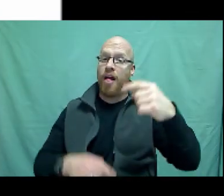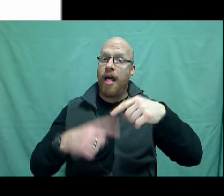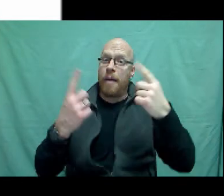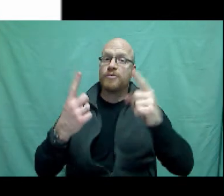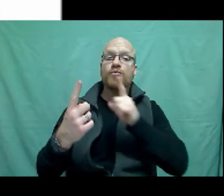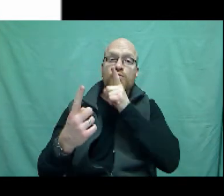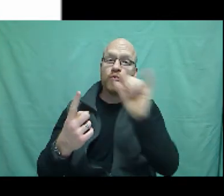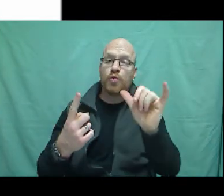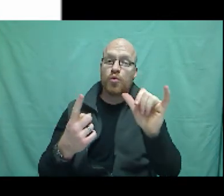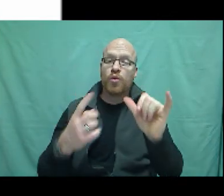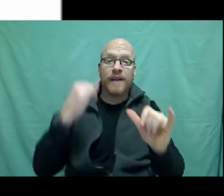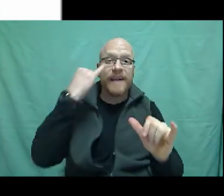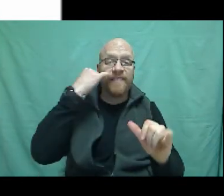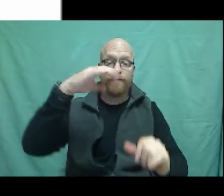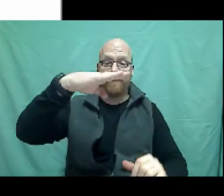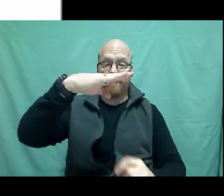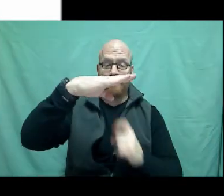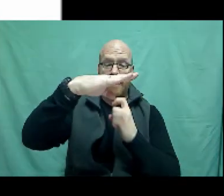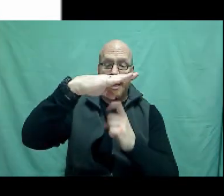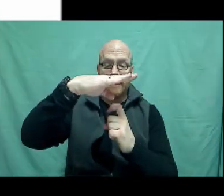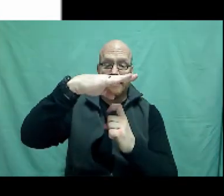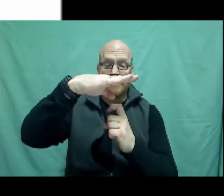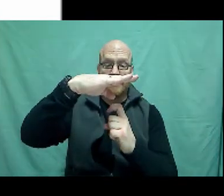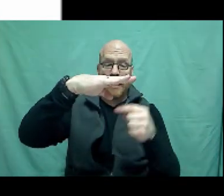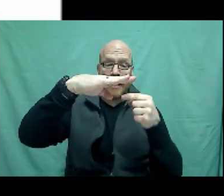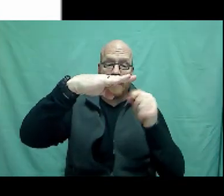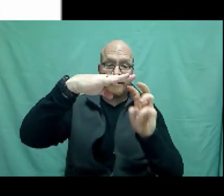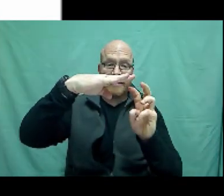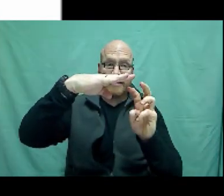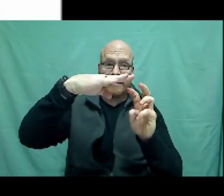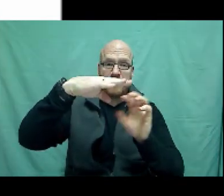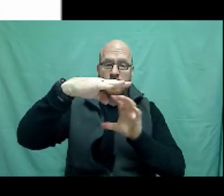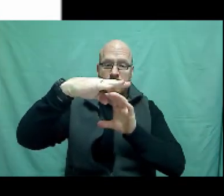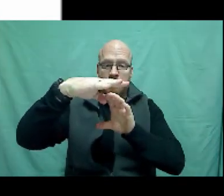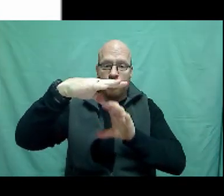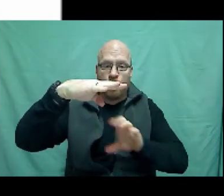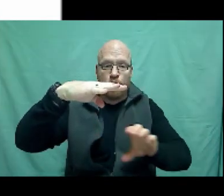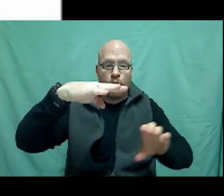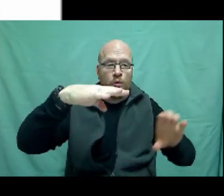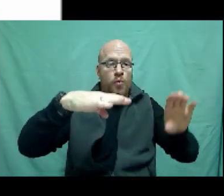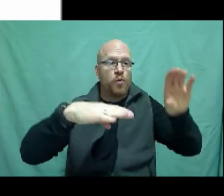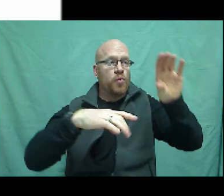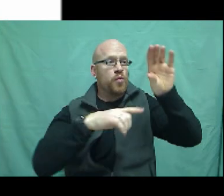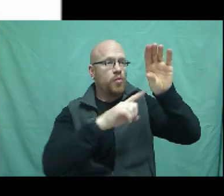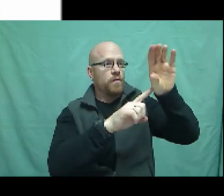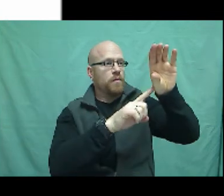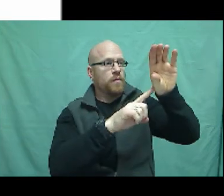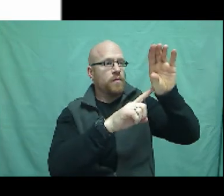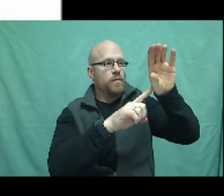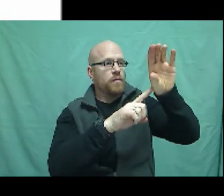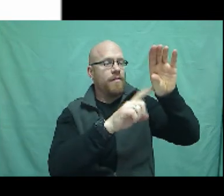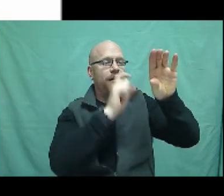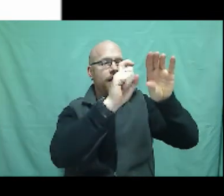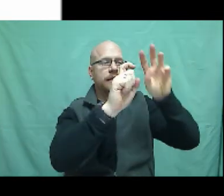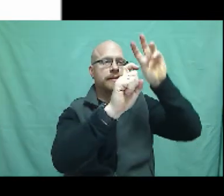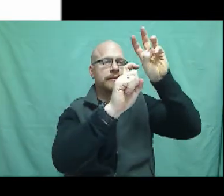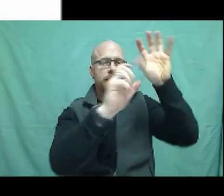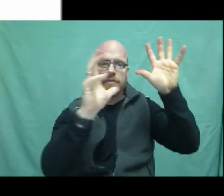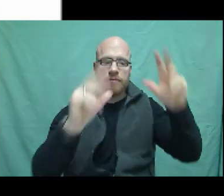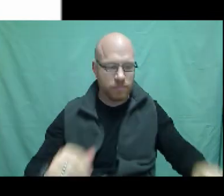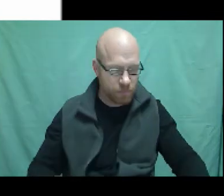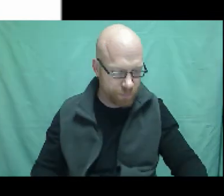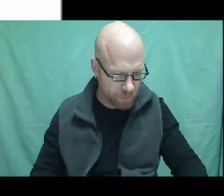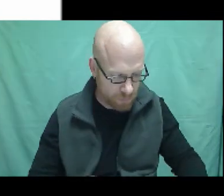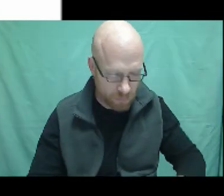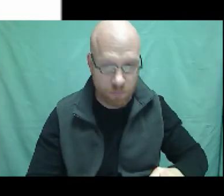Now in C, with the opposite situation, if the denominator has a negative exponent in it, you move that variable